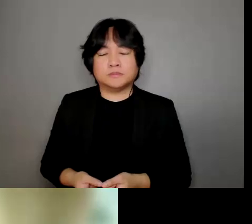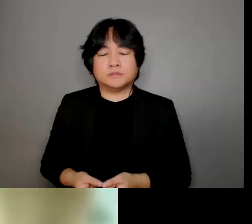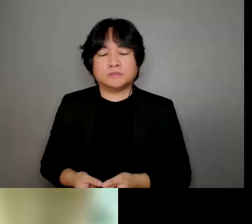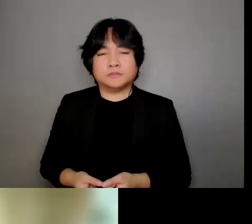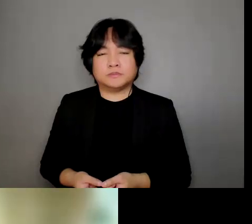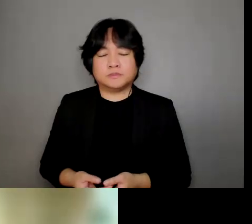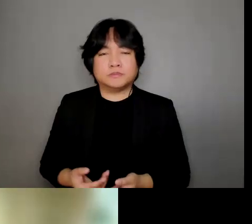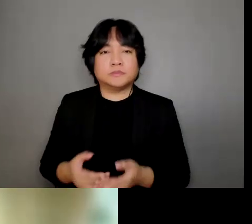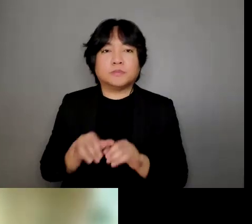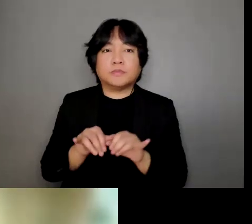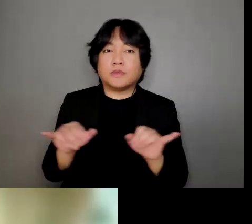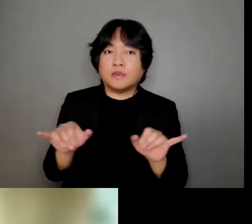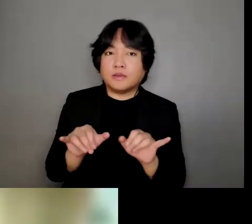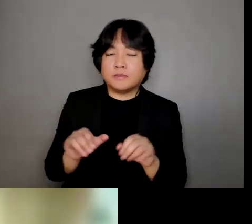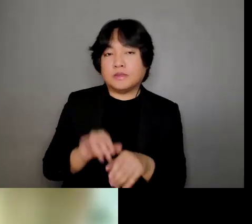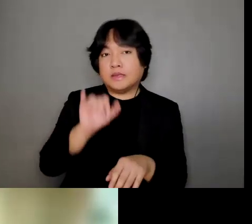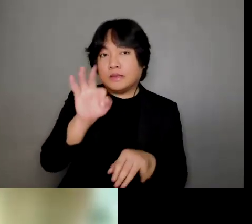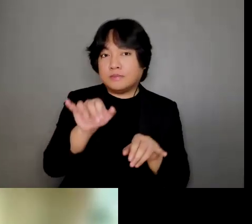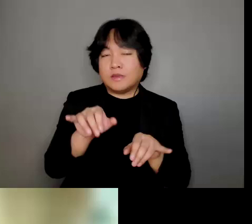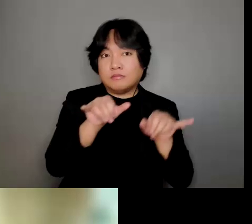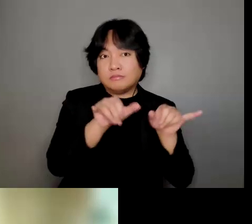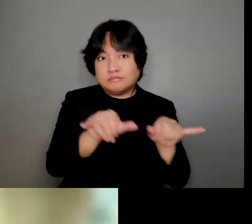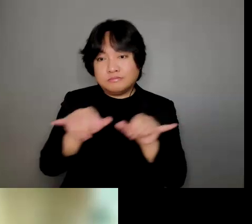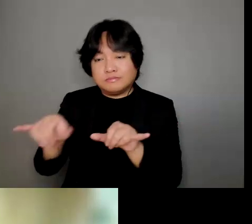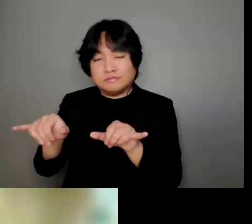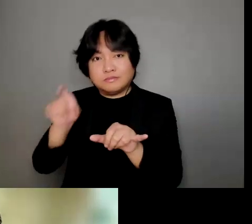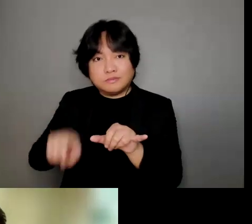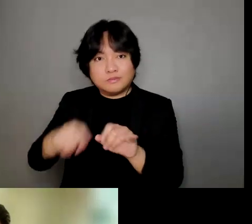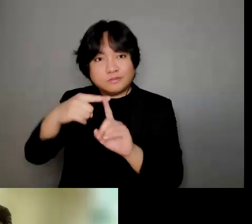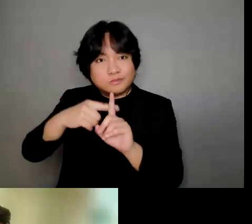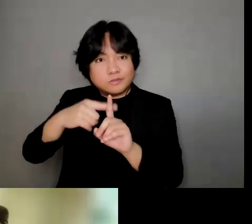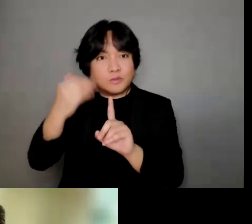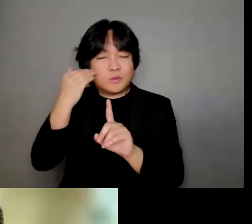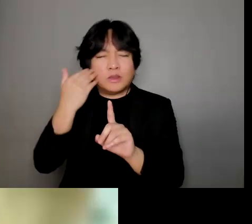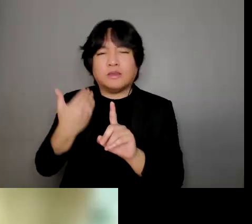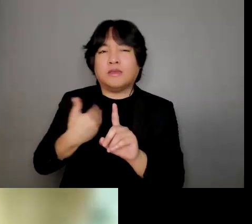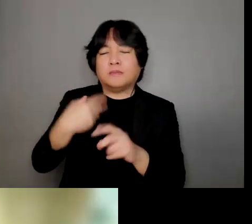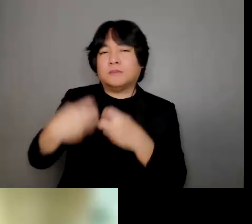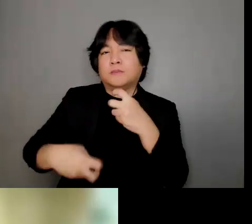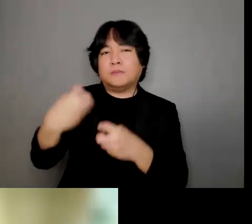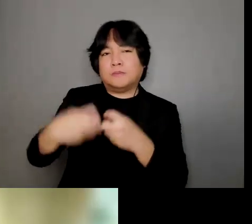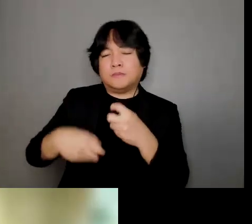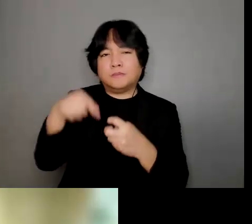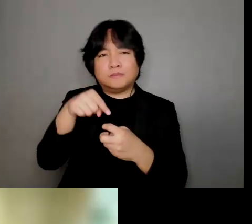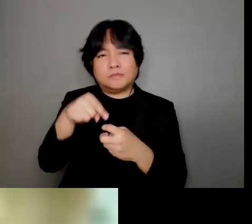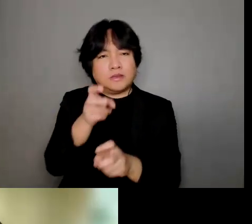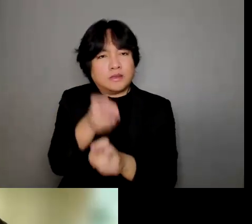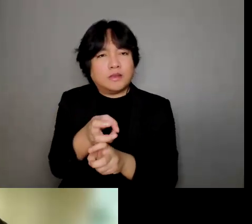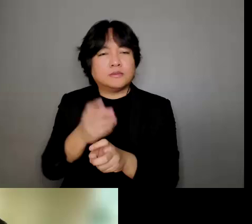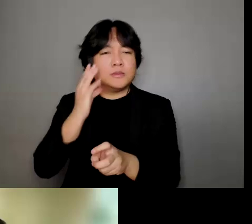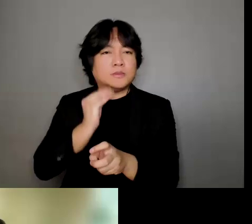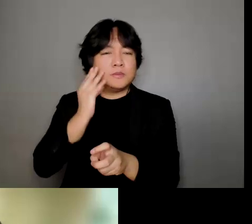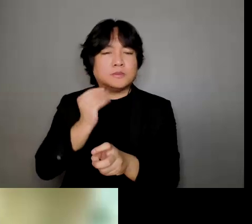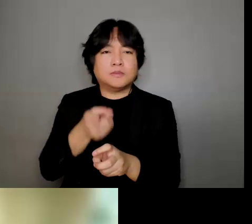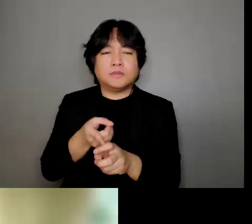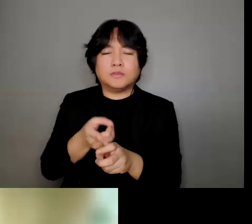And also, when it comes to measurement, meron ding ilang difficulties that we encounter resulting